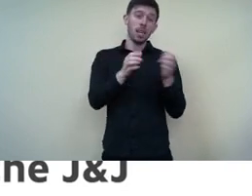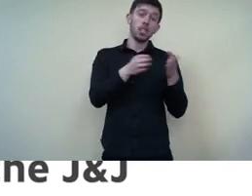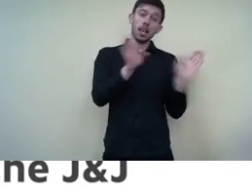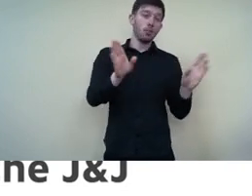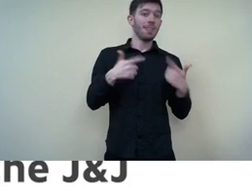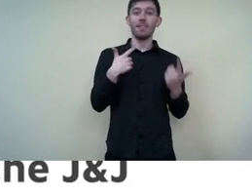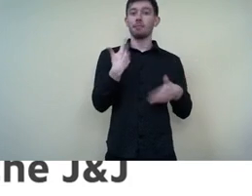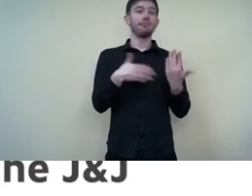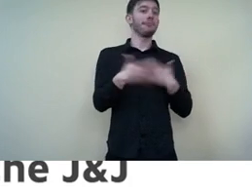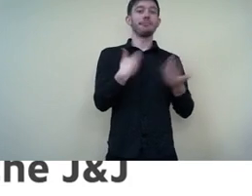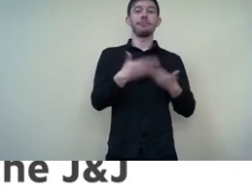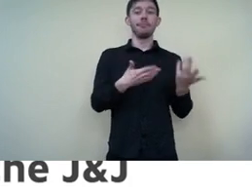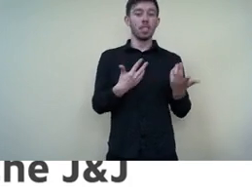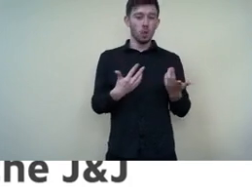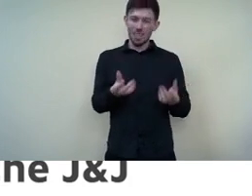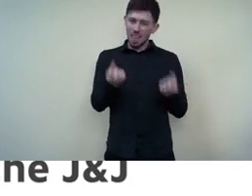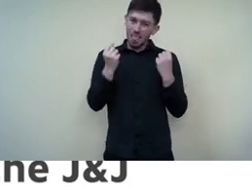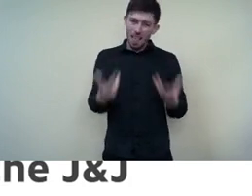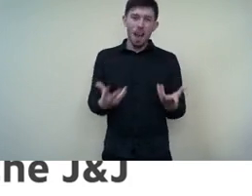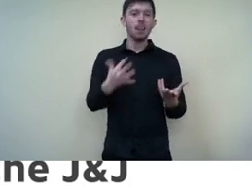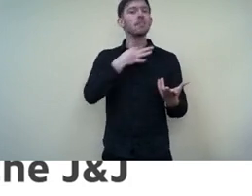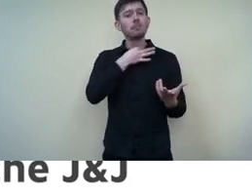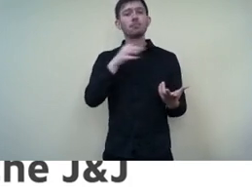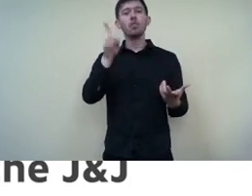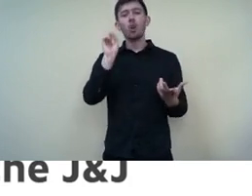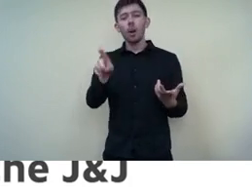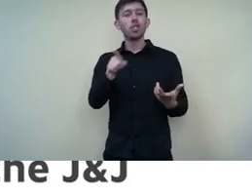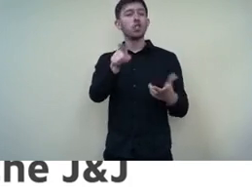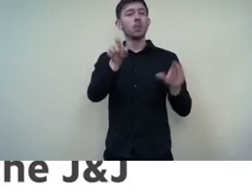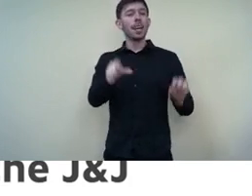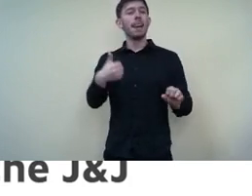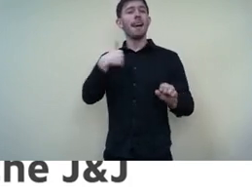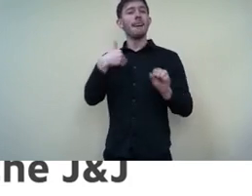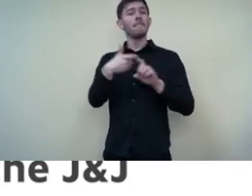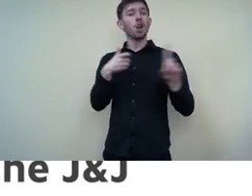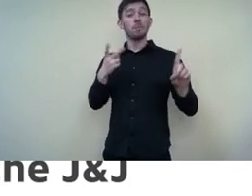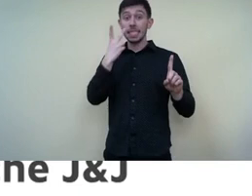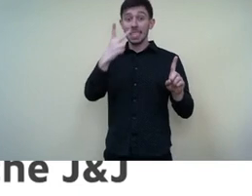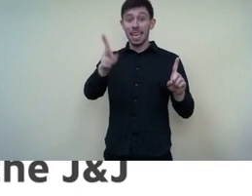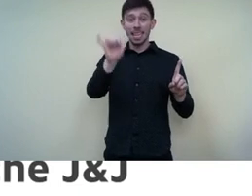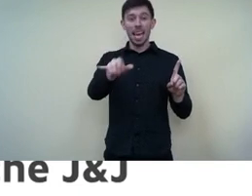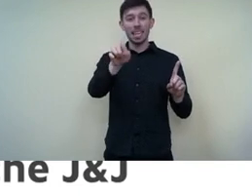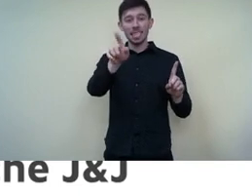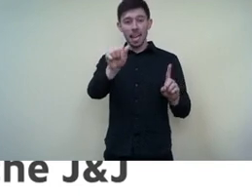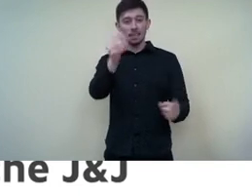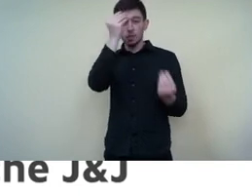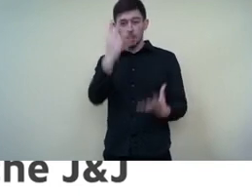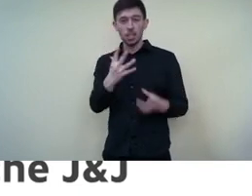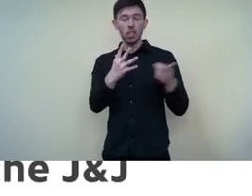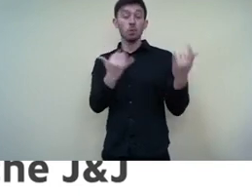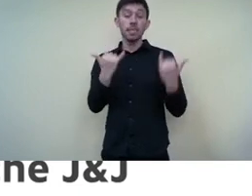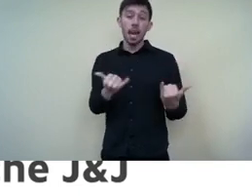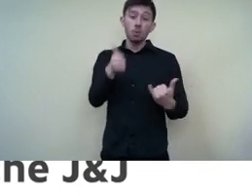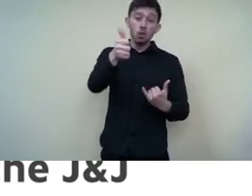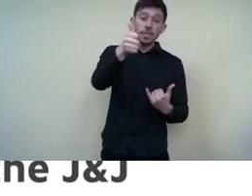so there are a lot of questions that we can have from seeing this data. And so I'd like you guys to kind of think about this as